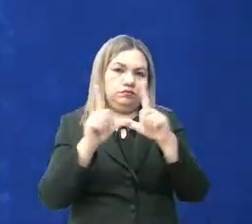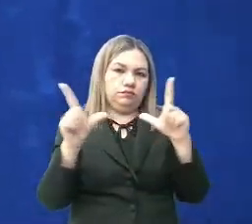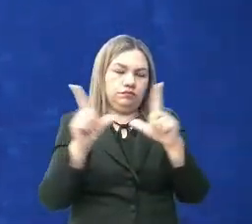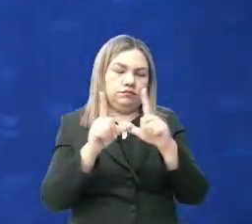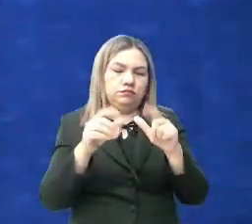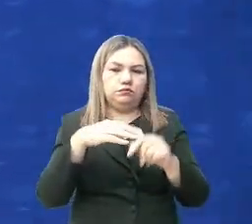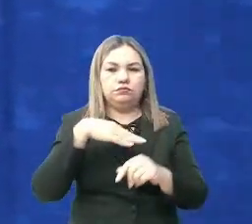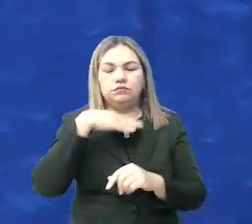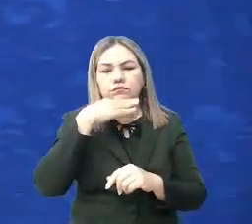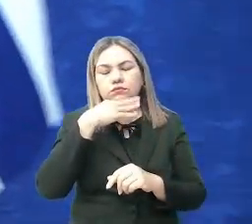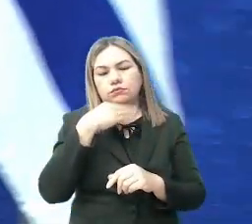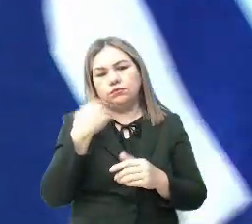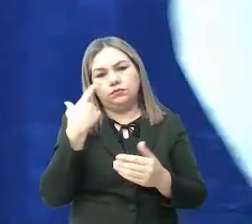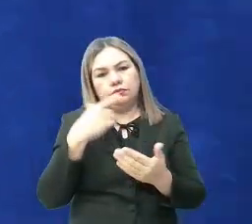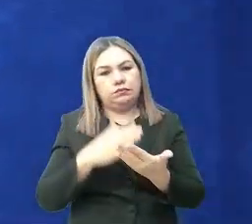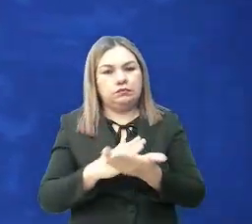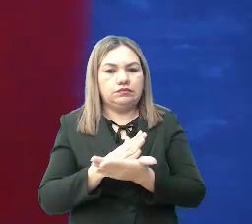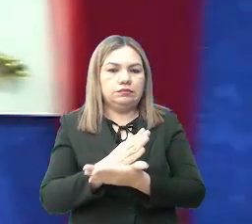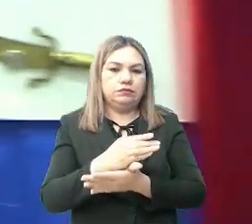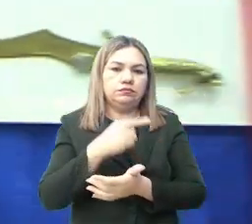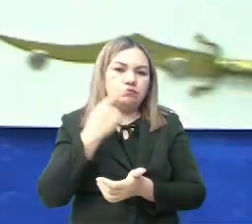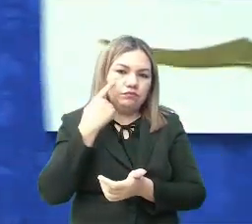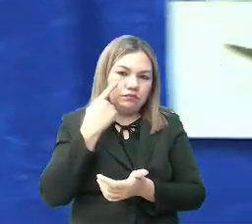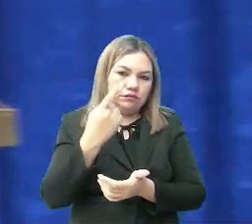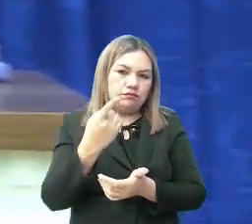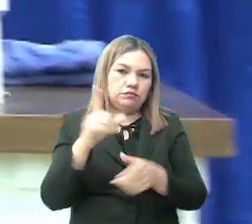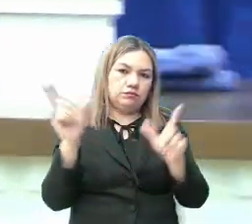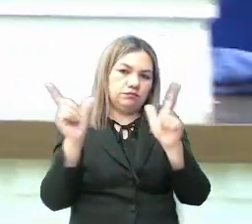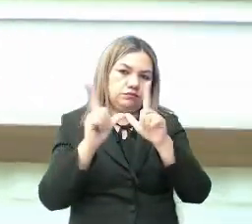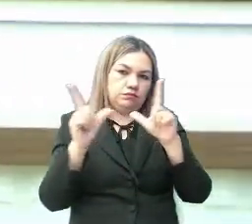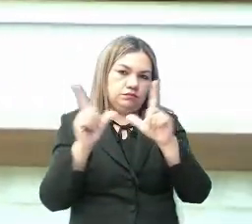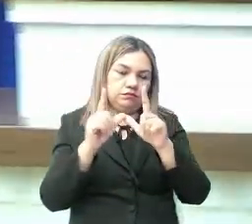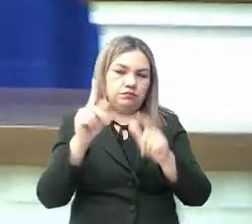watching soap opera. There are people that watch soap opera.